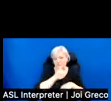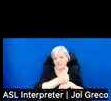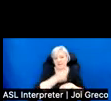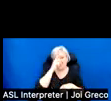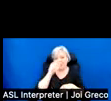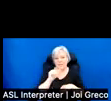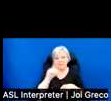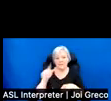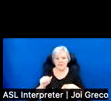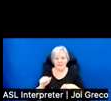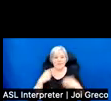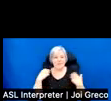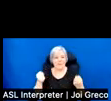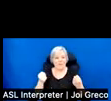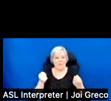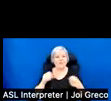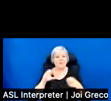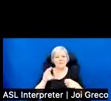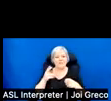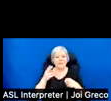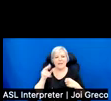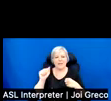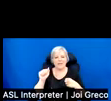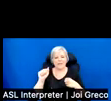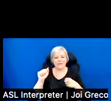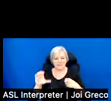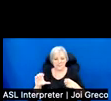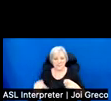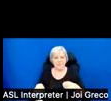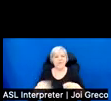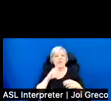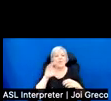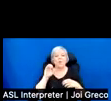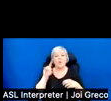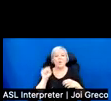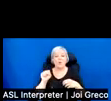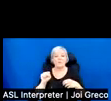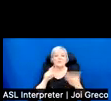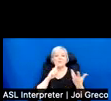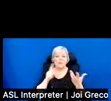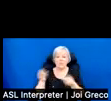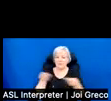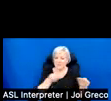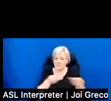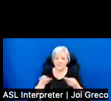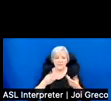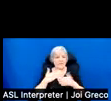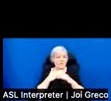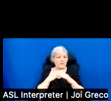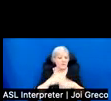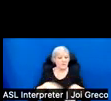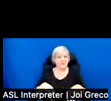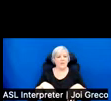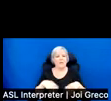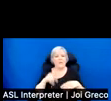Interprofessional Health Collaborative, or CIHC. The codes were listed as facilitators or inhibitors and grouped into three